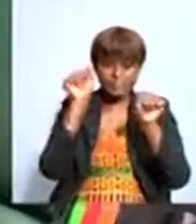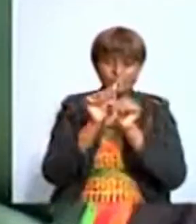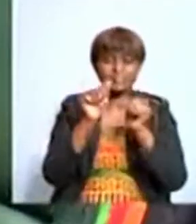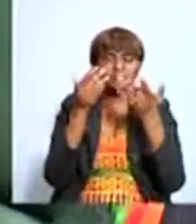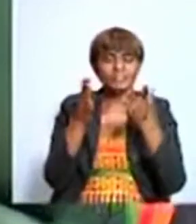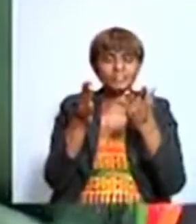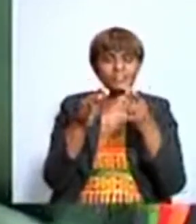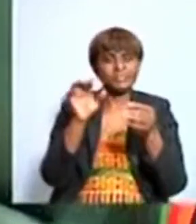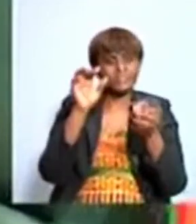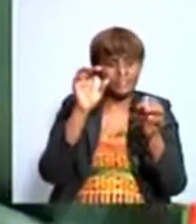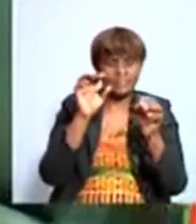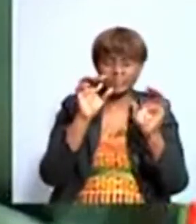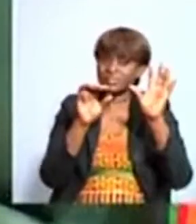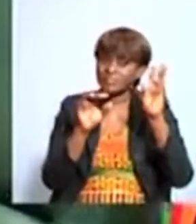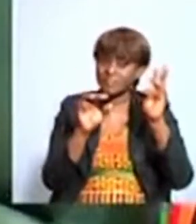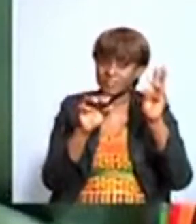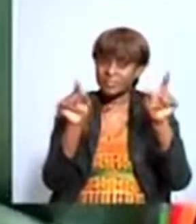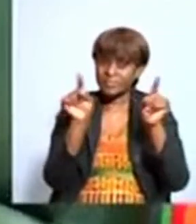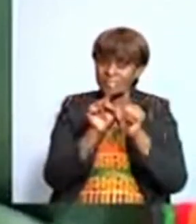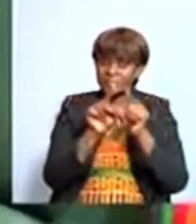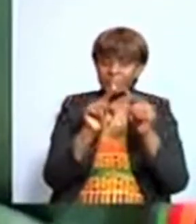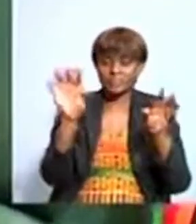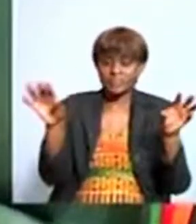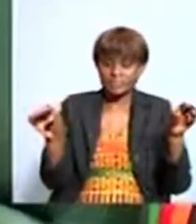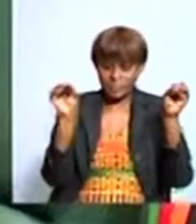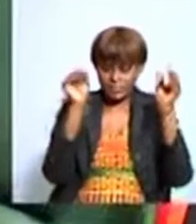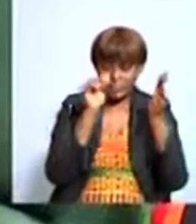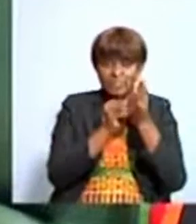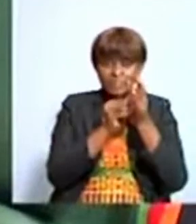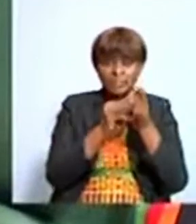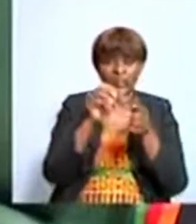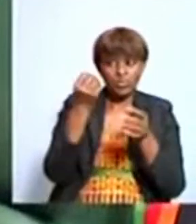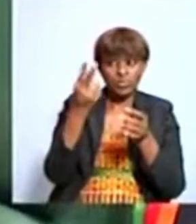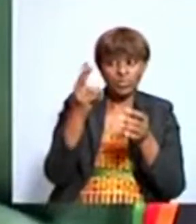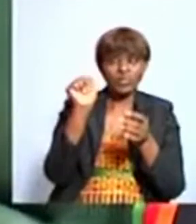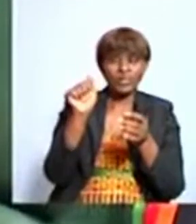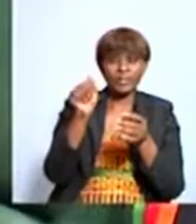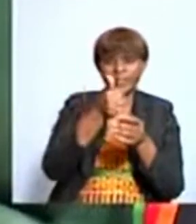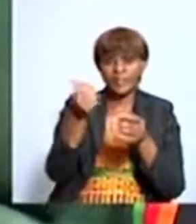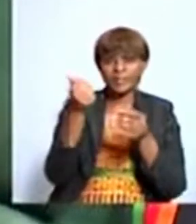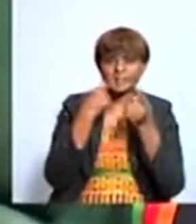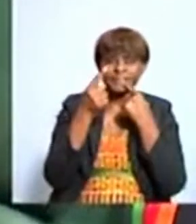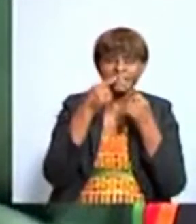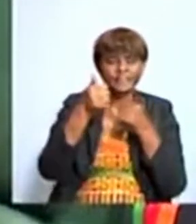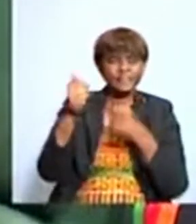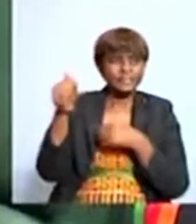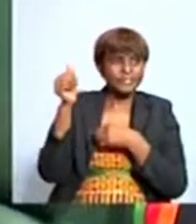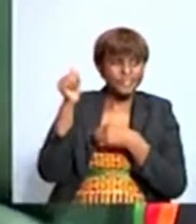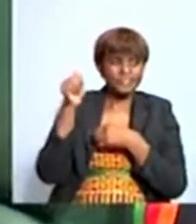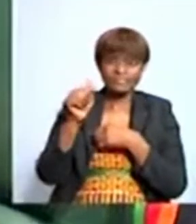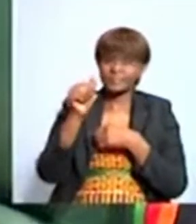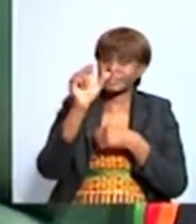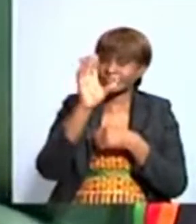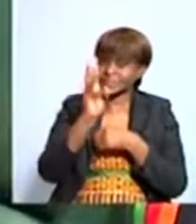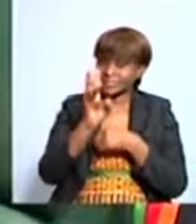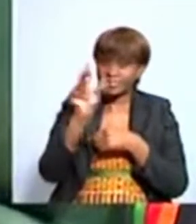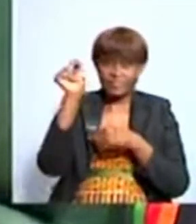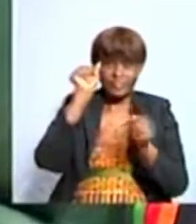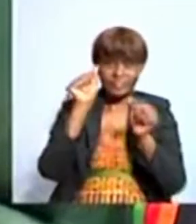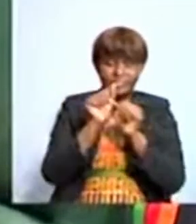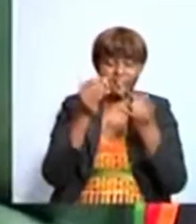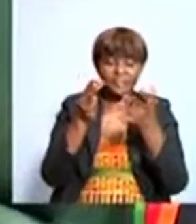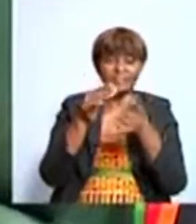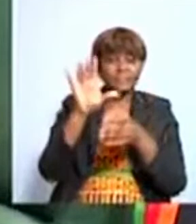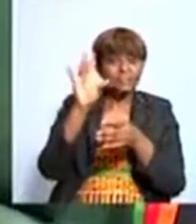to. Clause 6, insertion of Section 12A. Any debate? Any objection? Clause 6 is agreed to.